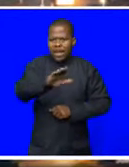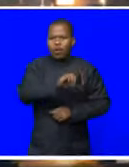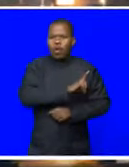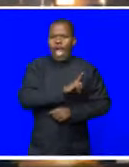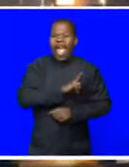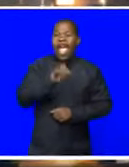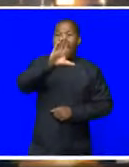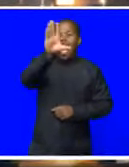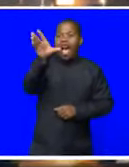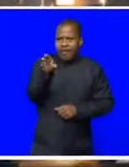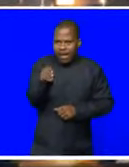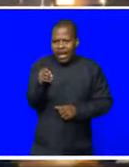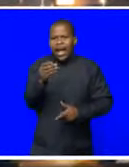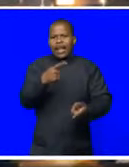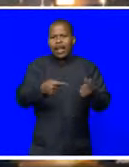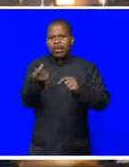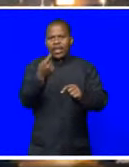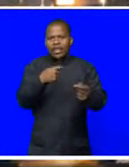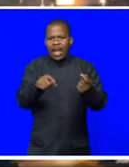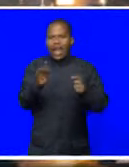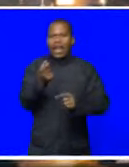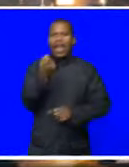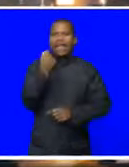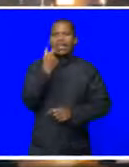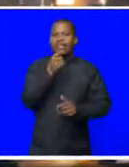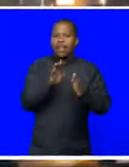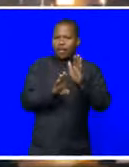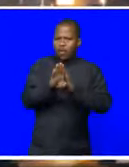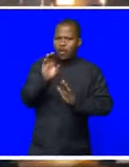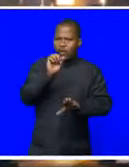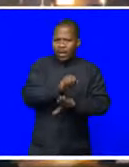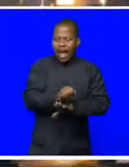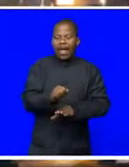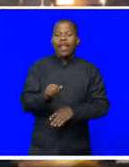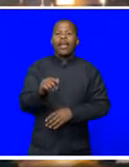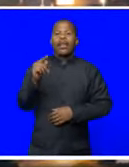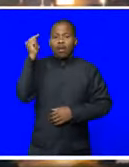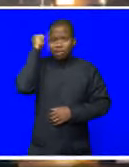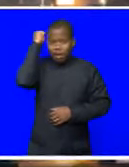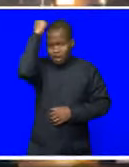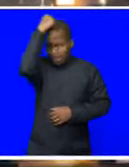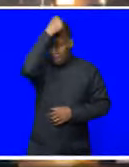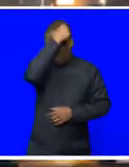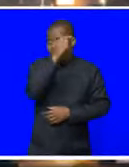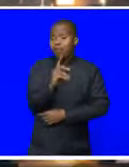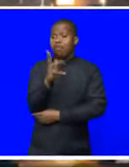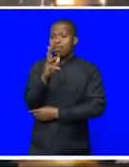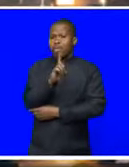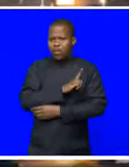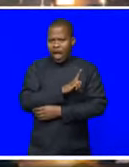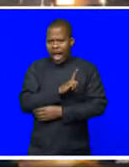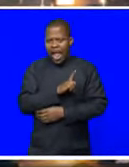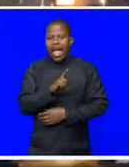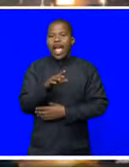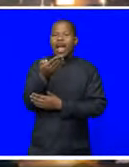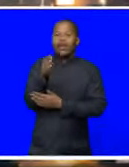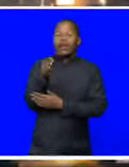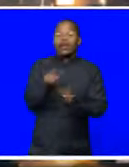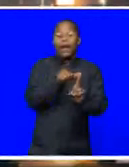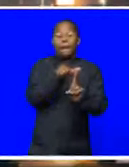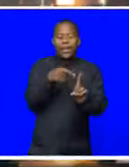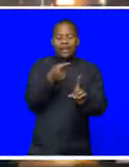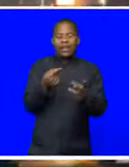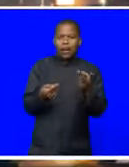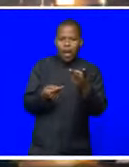African Continental Free Trade Area. His Majesty the King was speaking at Lozita Palace, where the two ambassadors presented their letters